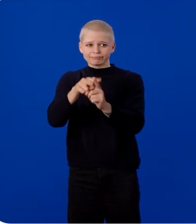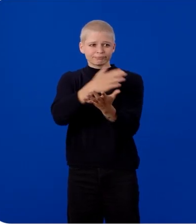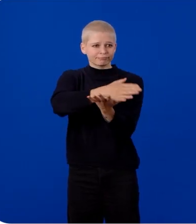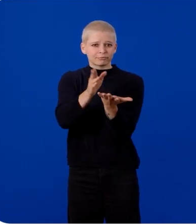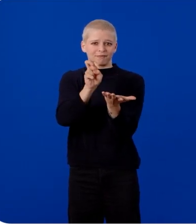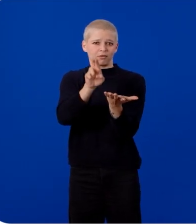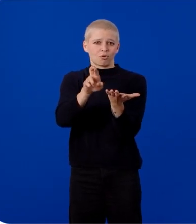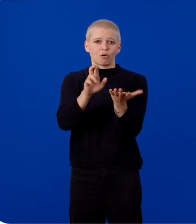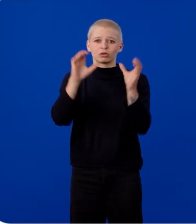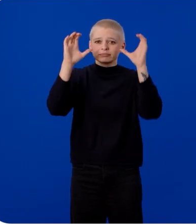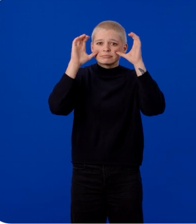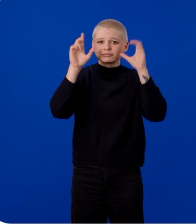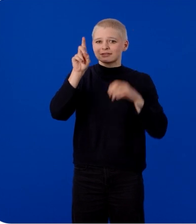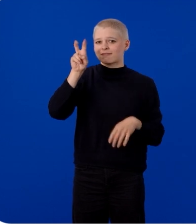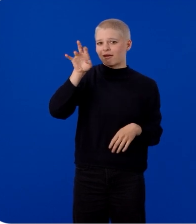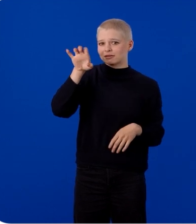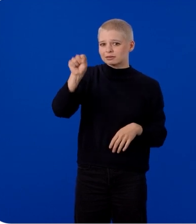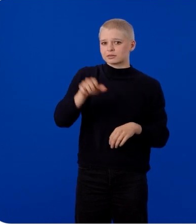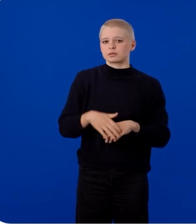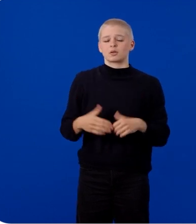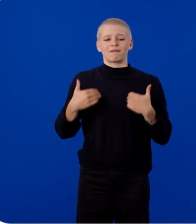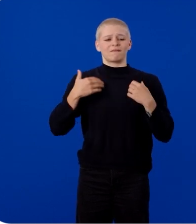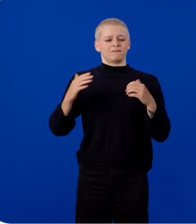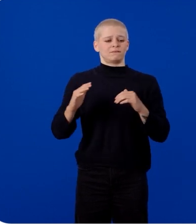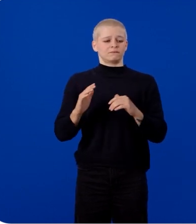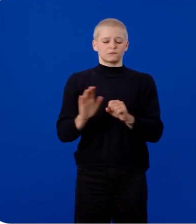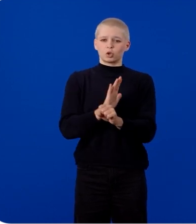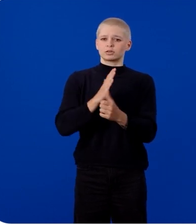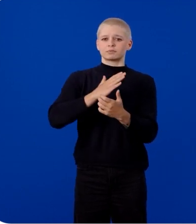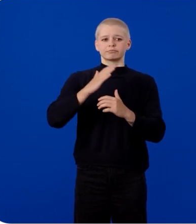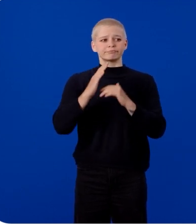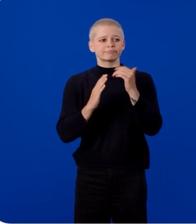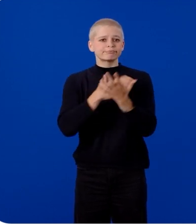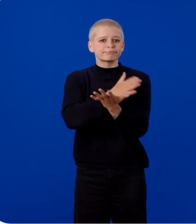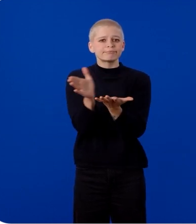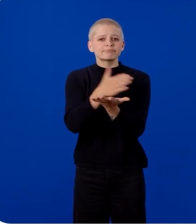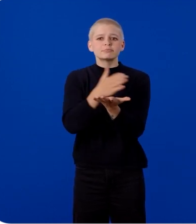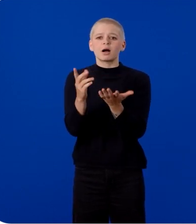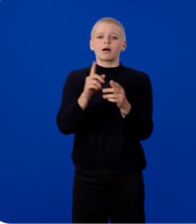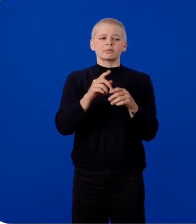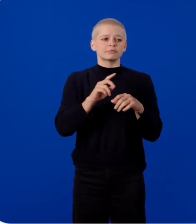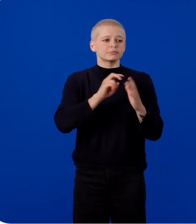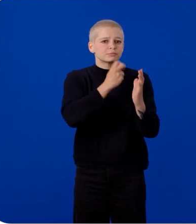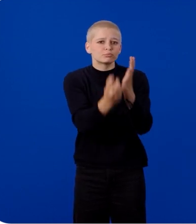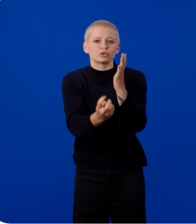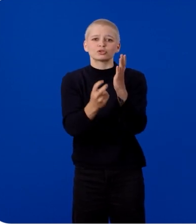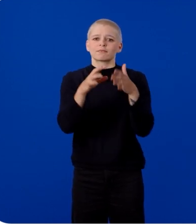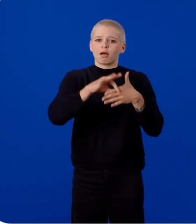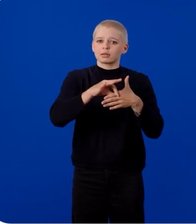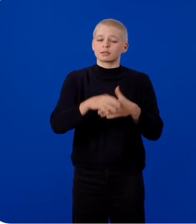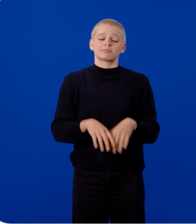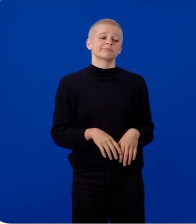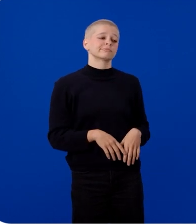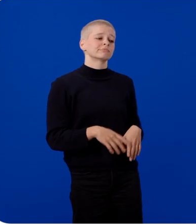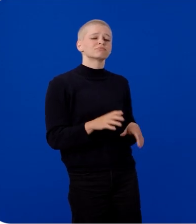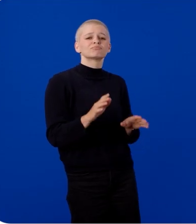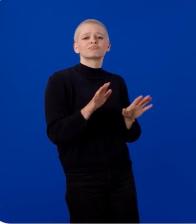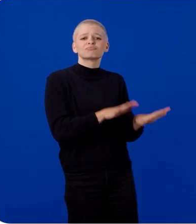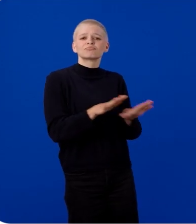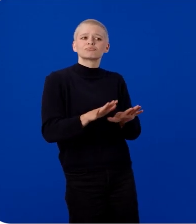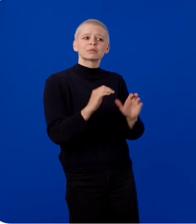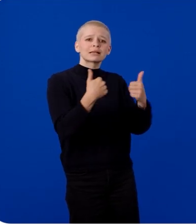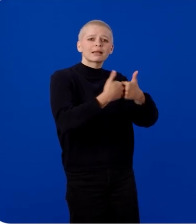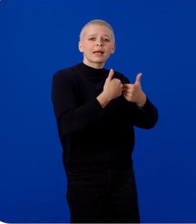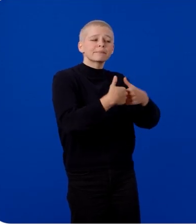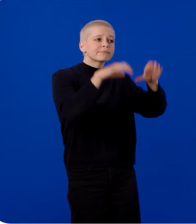allow developers to build a full spectrum of immersive contents, from building a simple casual game to AAA games that push the